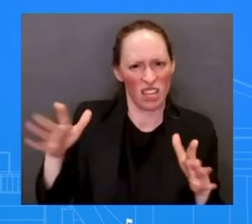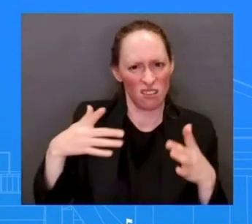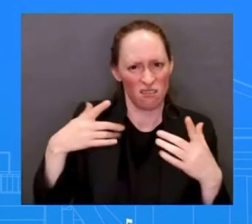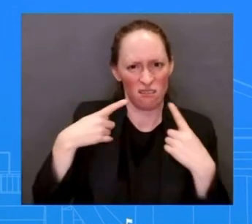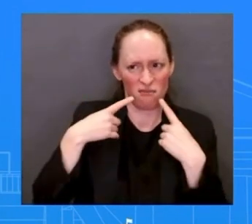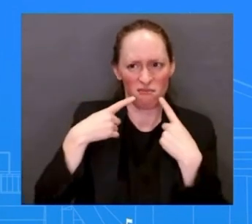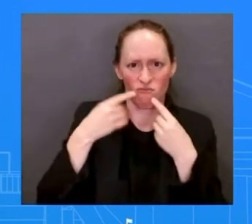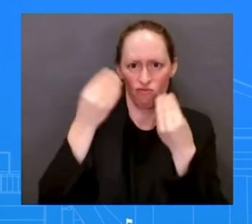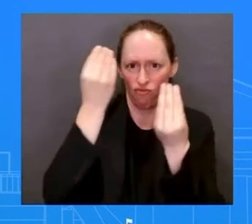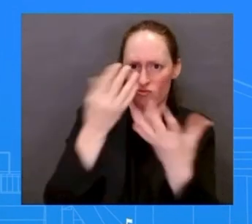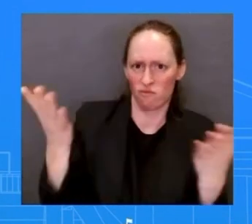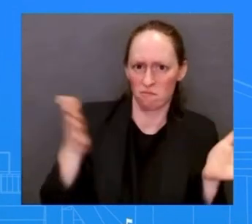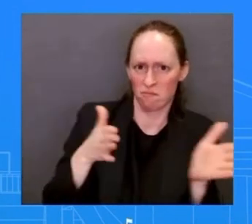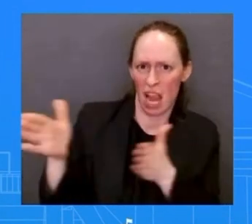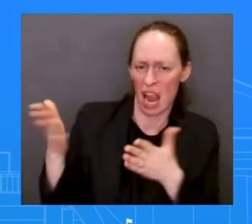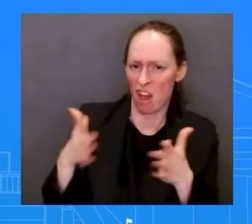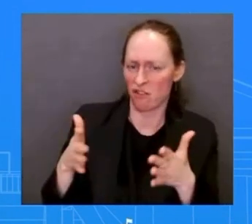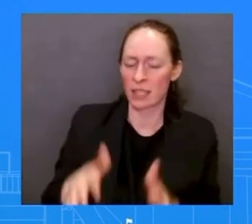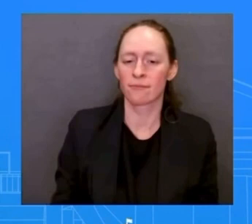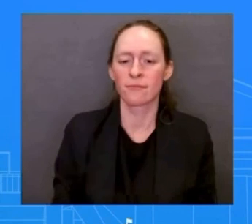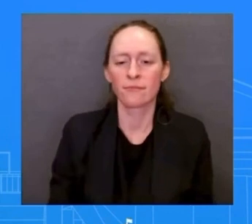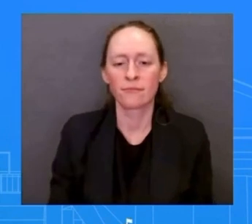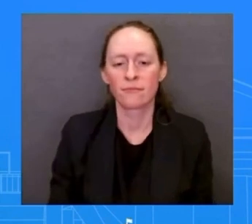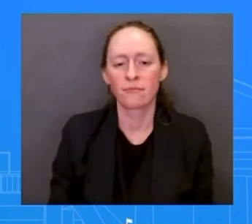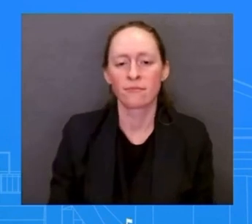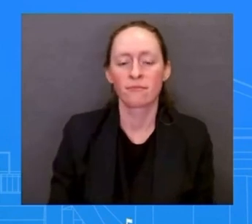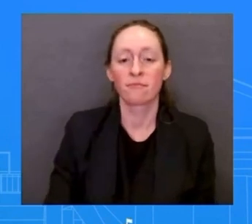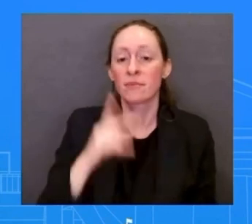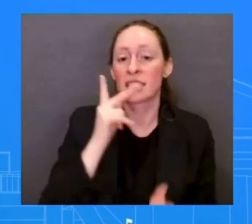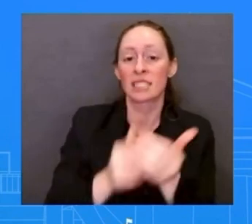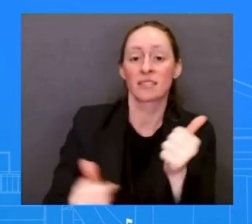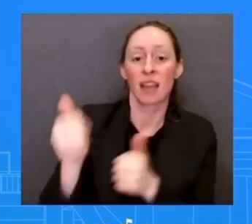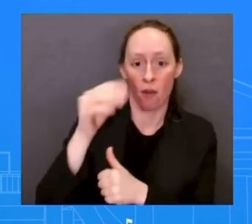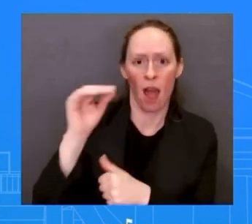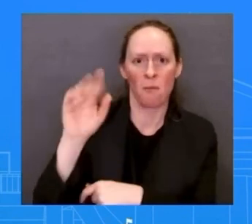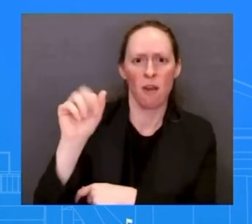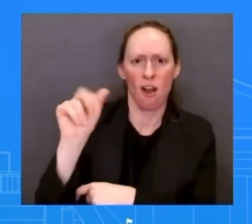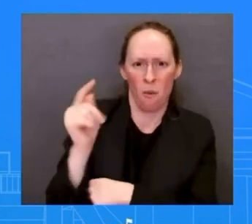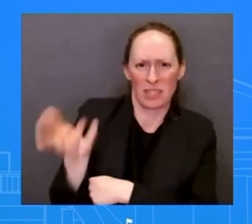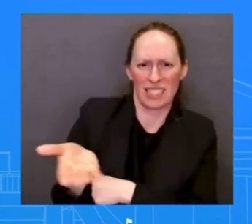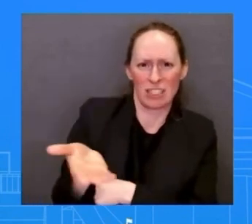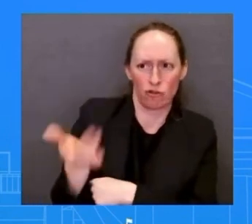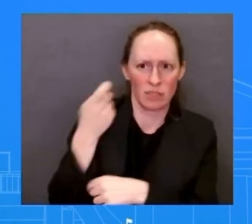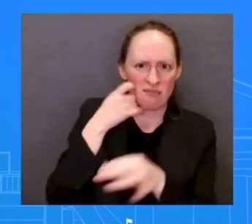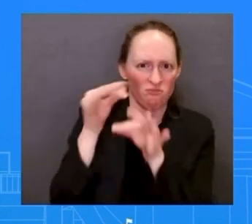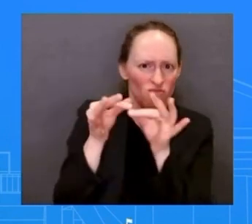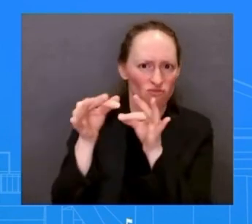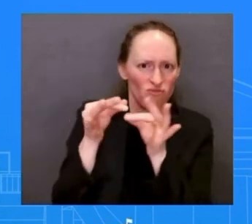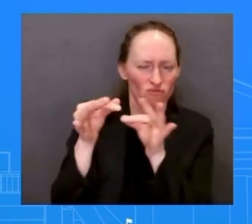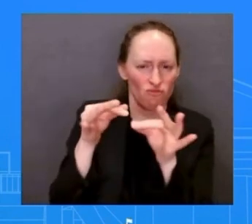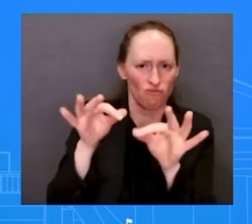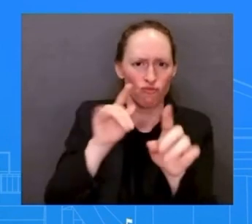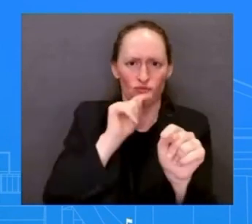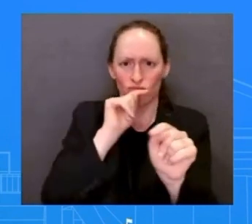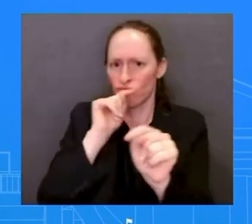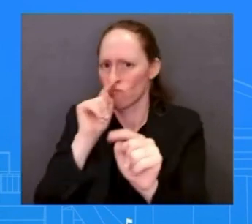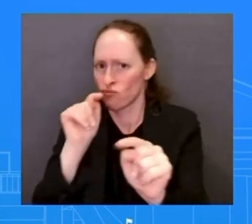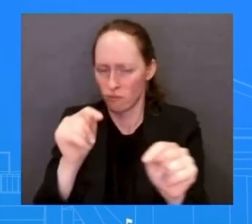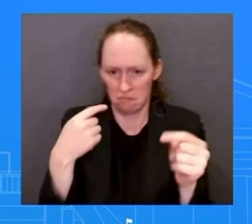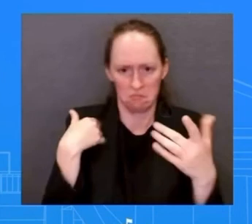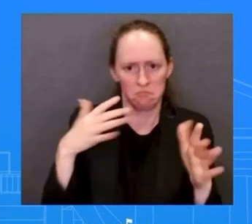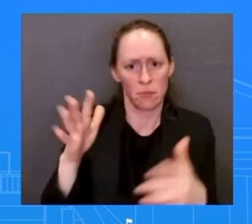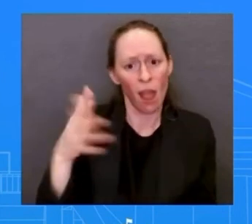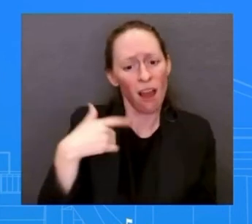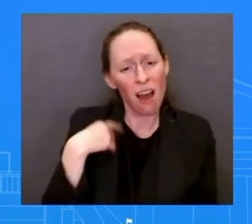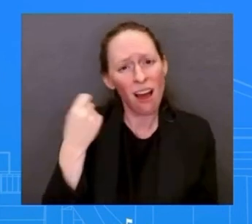both the secretary and also Barat spoke to. But this is something we understand the inequalities, right,